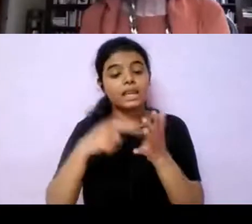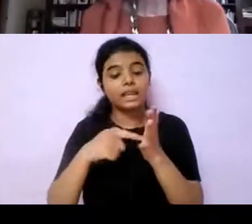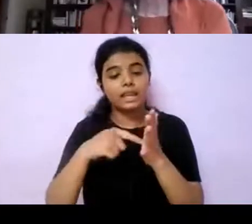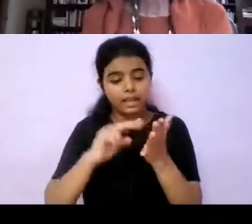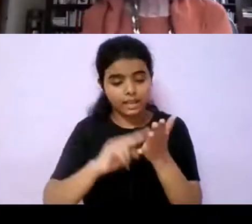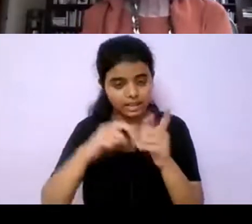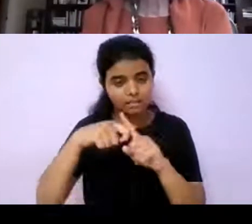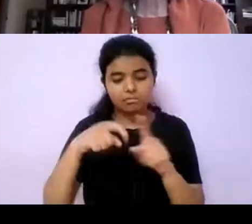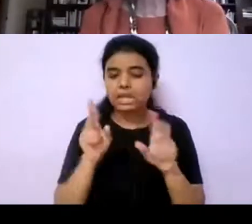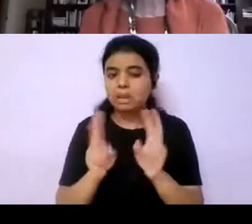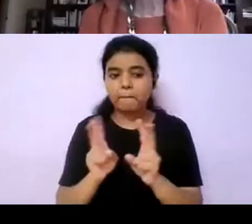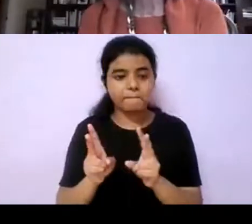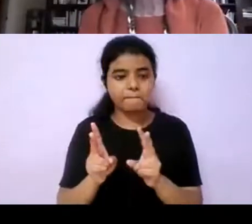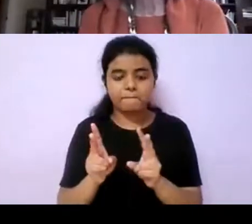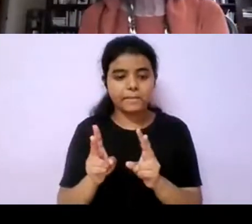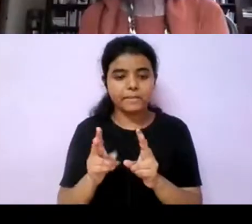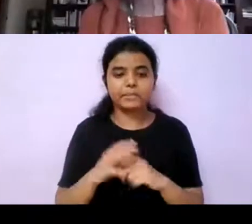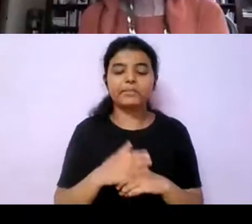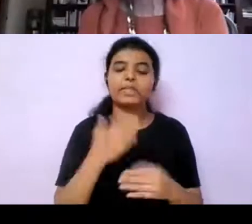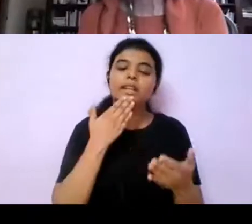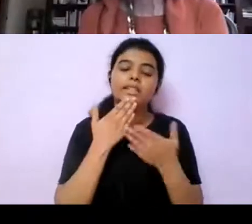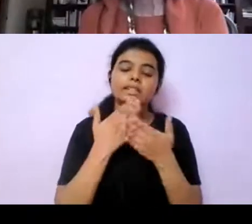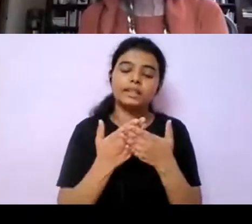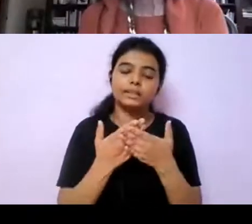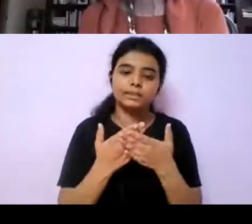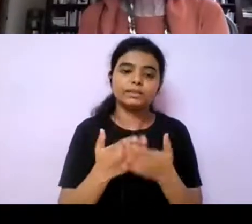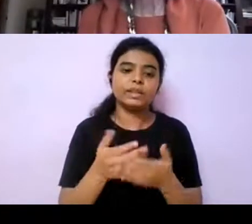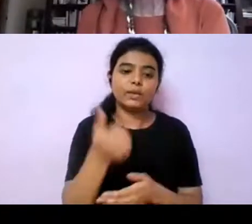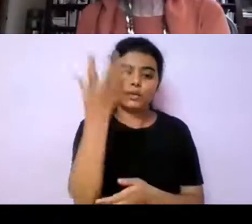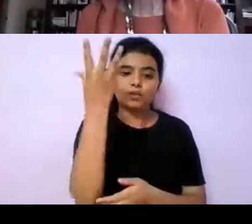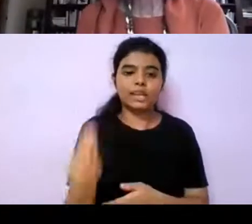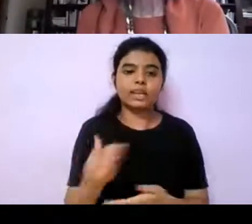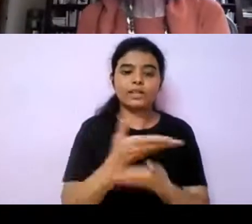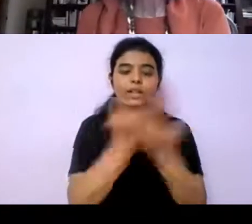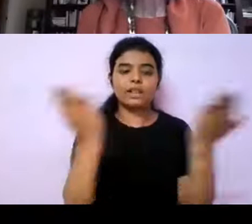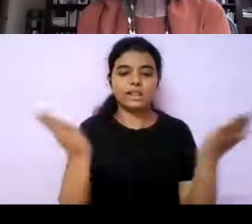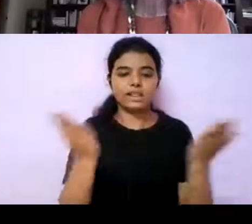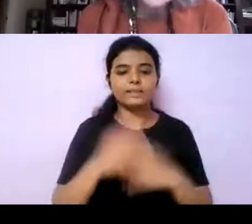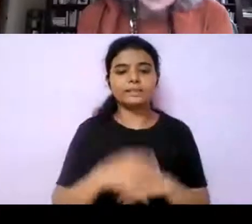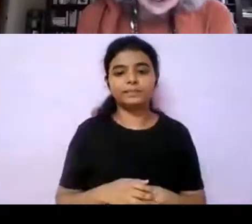same. Thank you so much and good night, everybody.